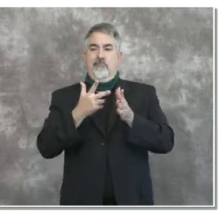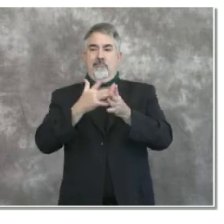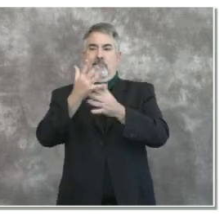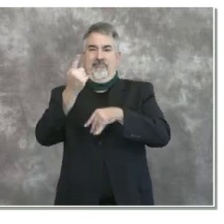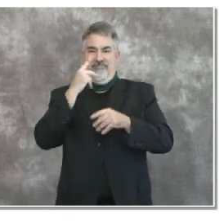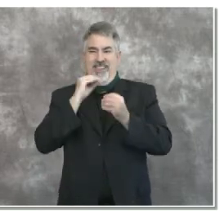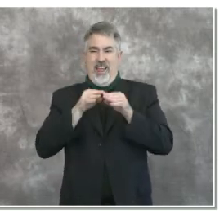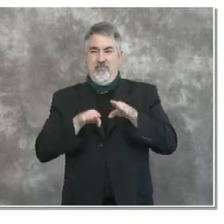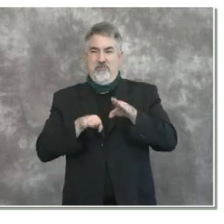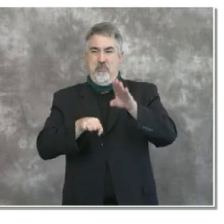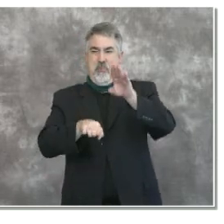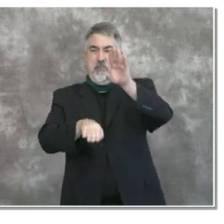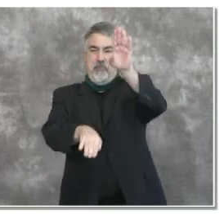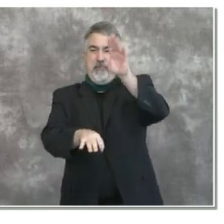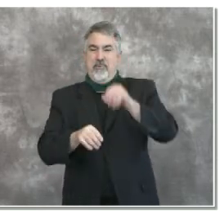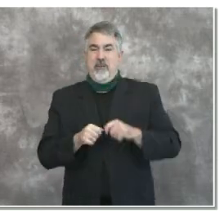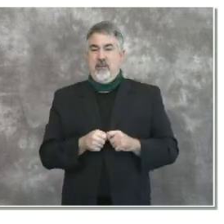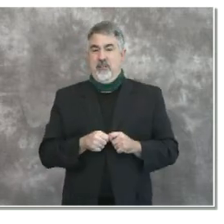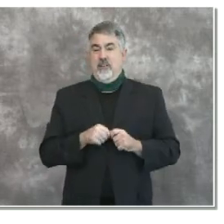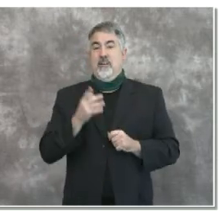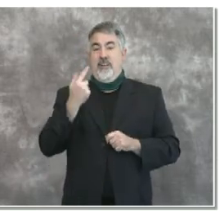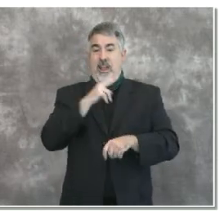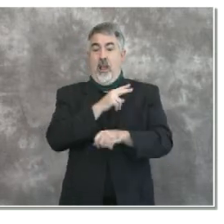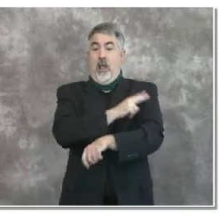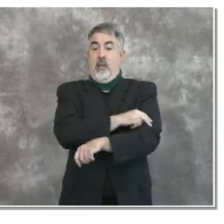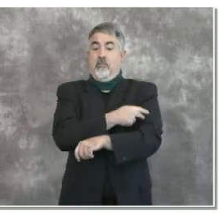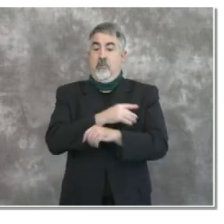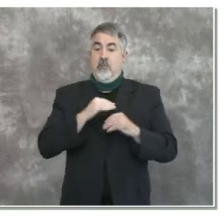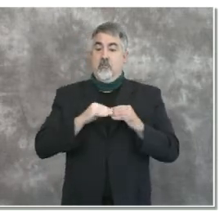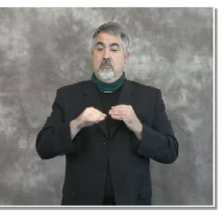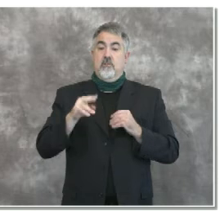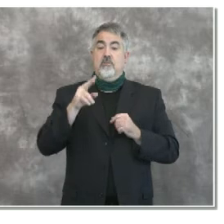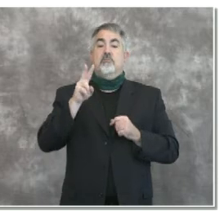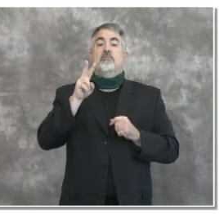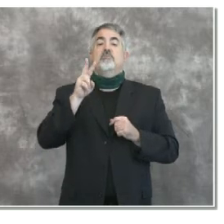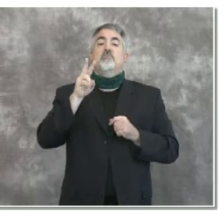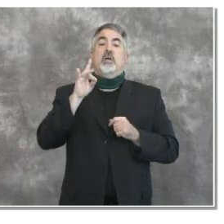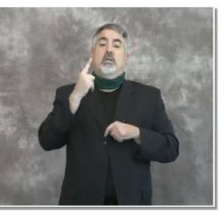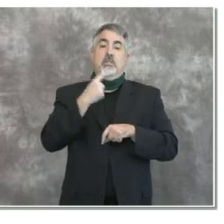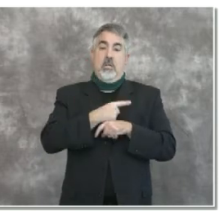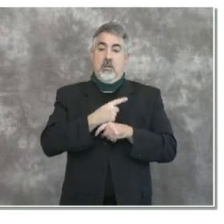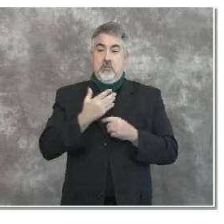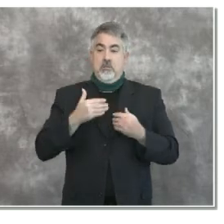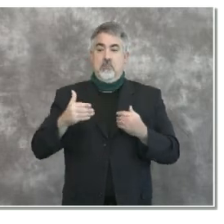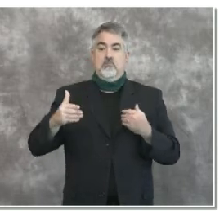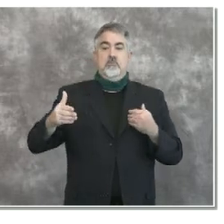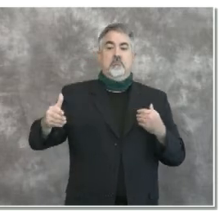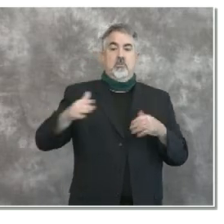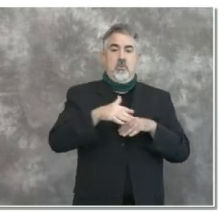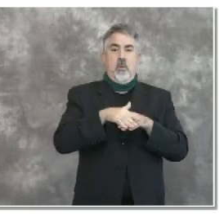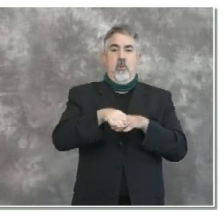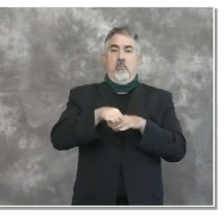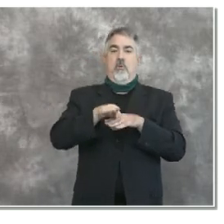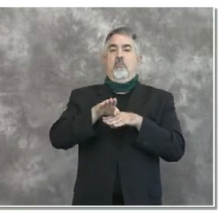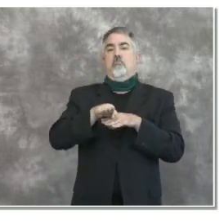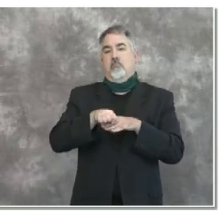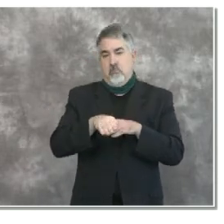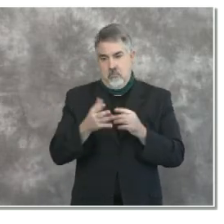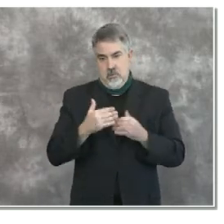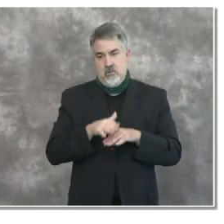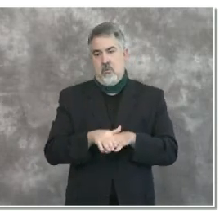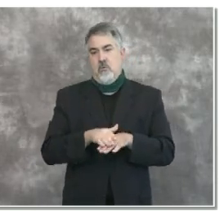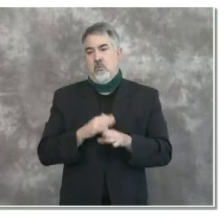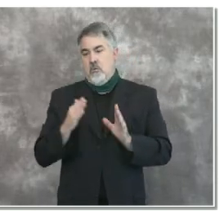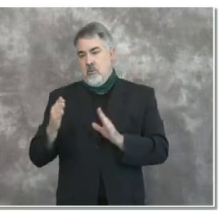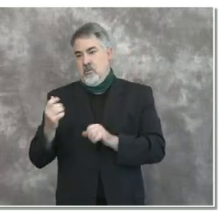our hospitalizations there, you can see the doubling rate at 28 days. ICUs, doubling rate at 35, and then a few additional